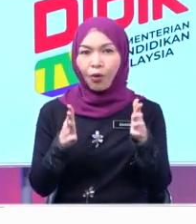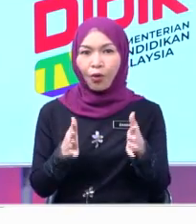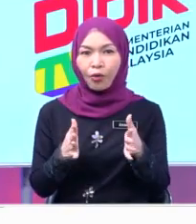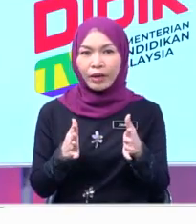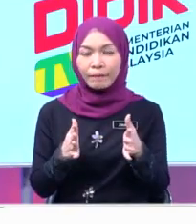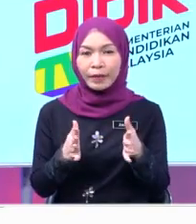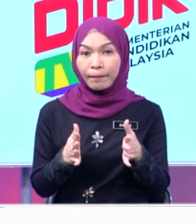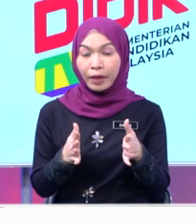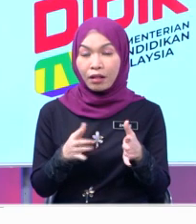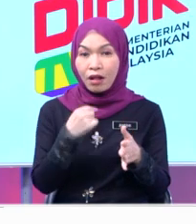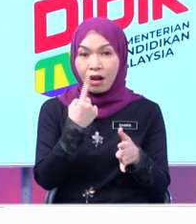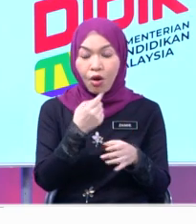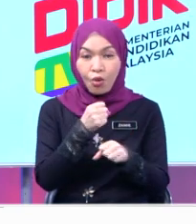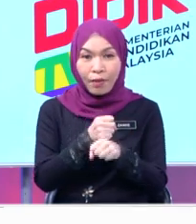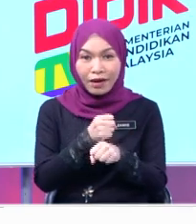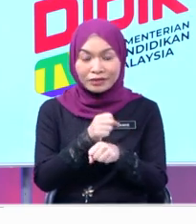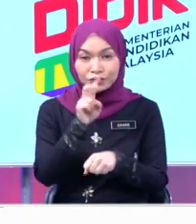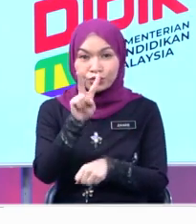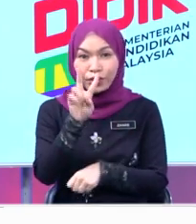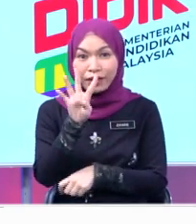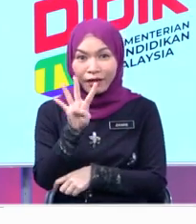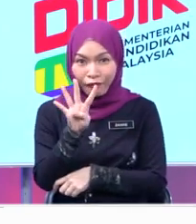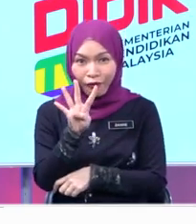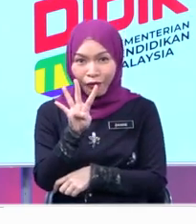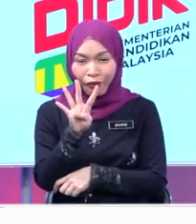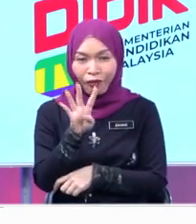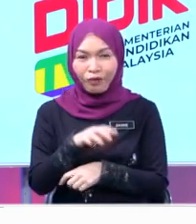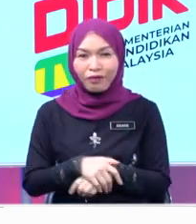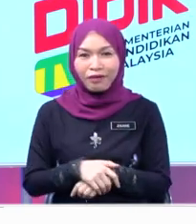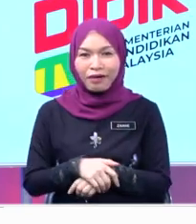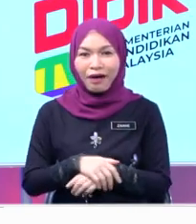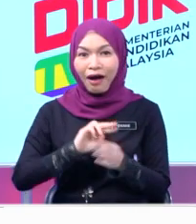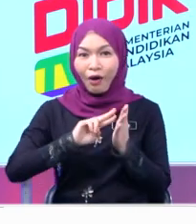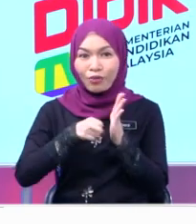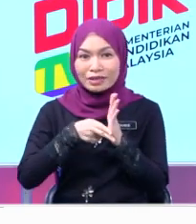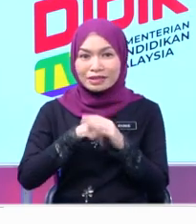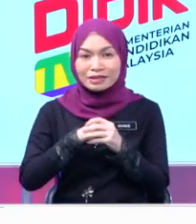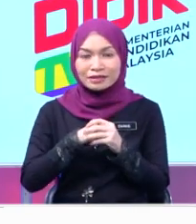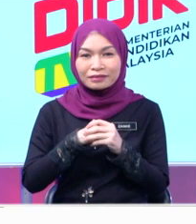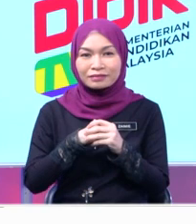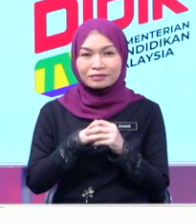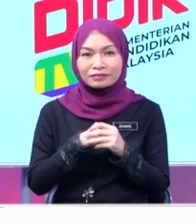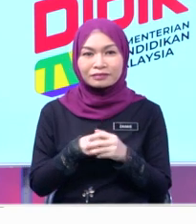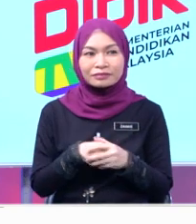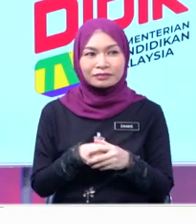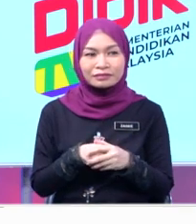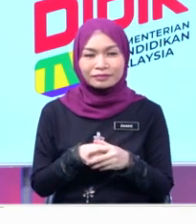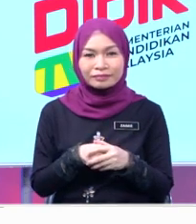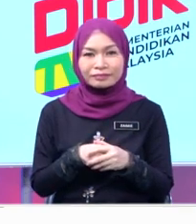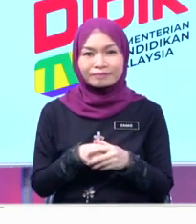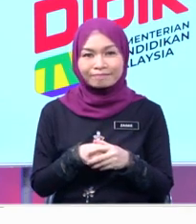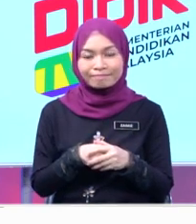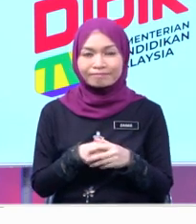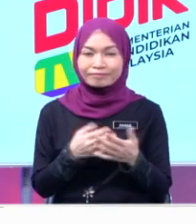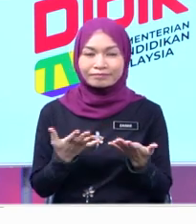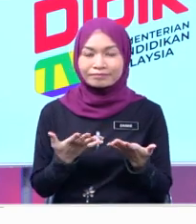Yes. Working 24/7. That's Yeah. correct. Wow. Yeah, there are some people who it's just their part and parcel of Yep. their life.